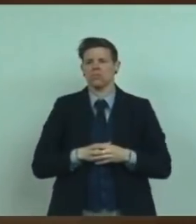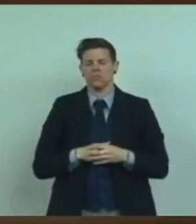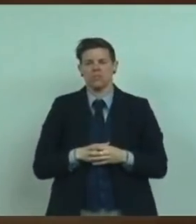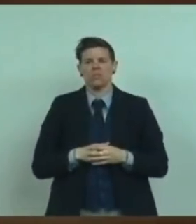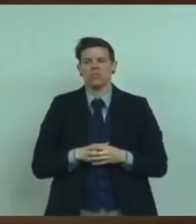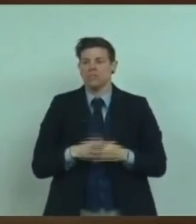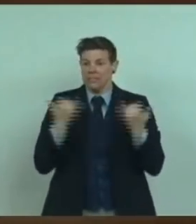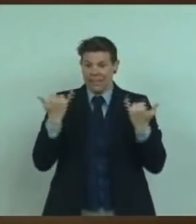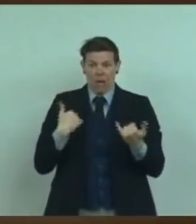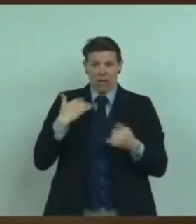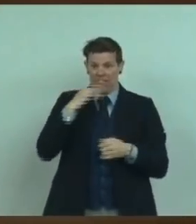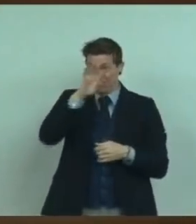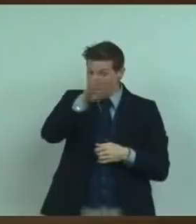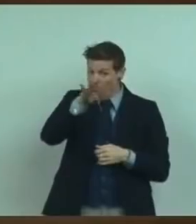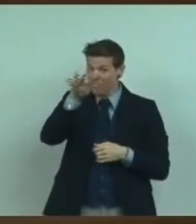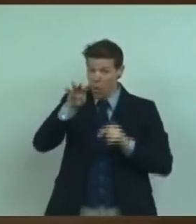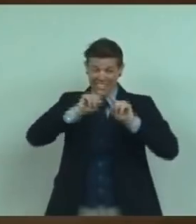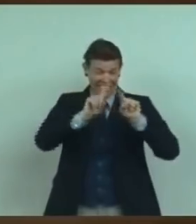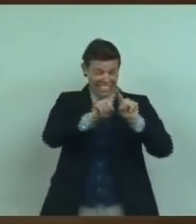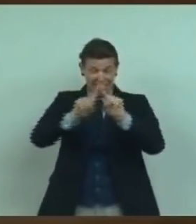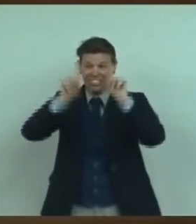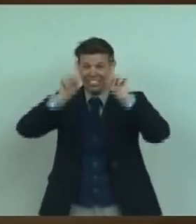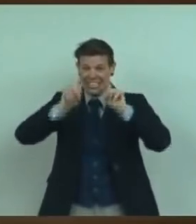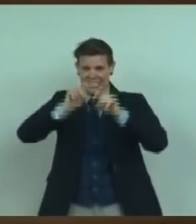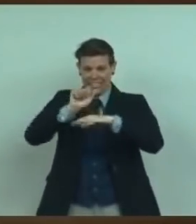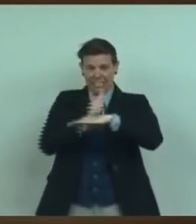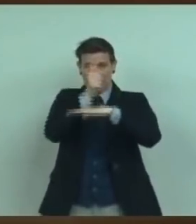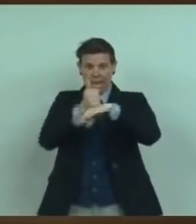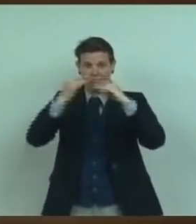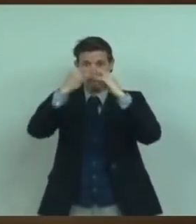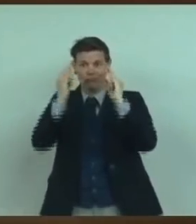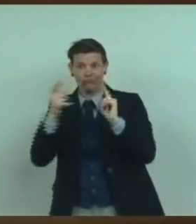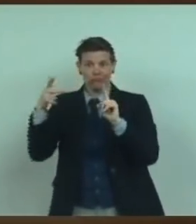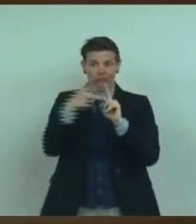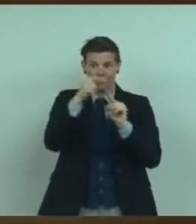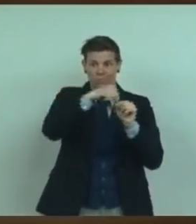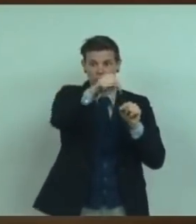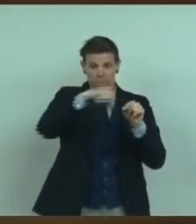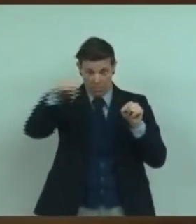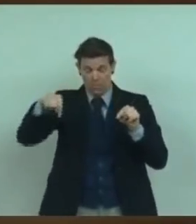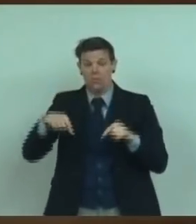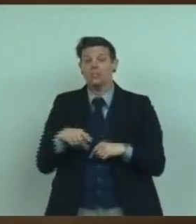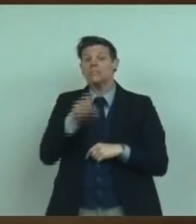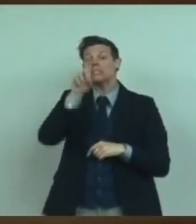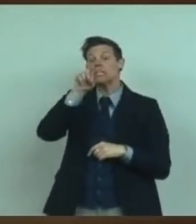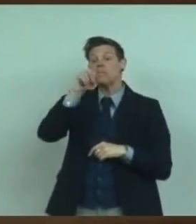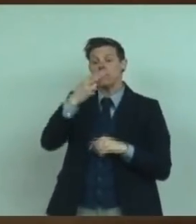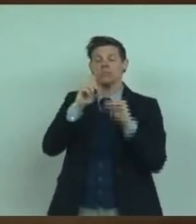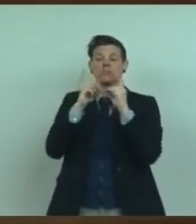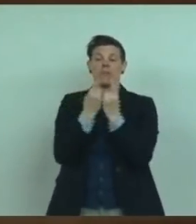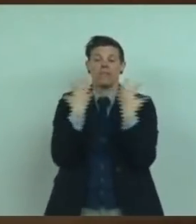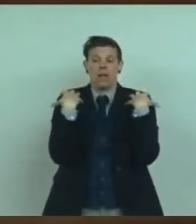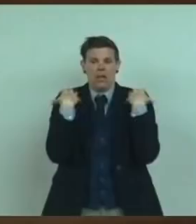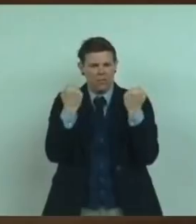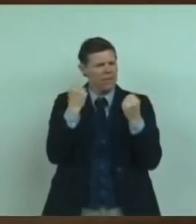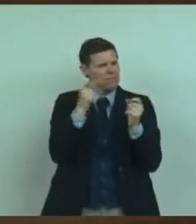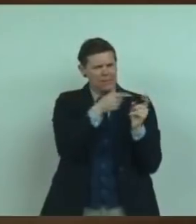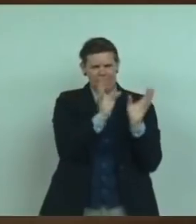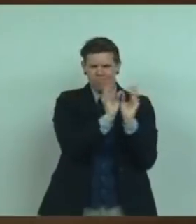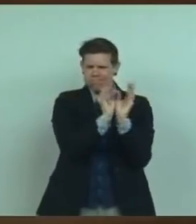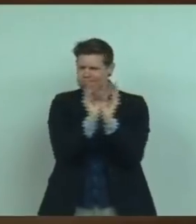morning to determine if there are hot spots or places that need to have a test site set up on that